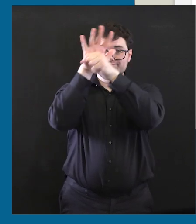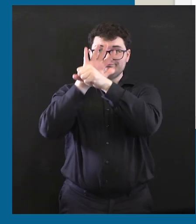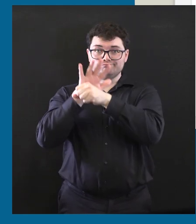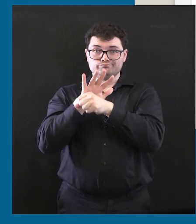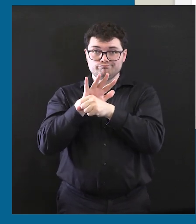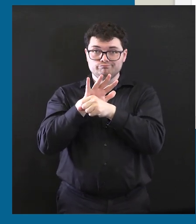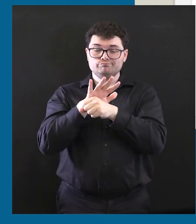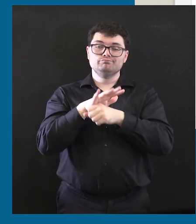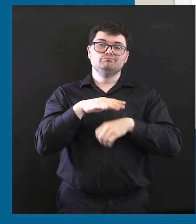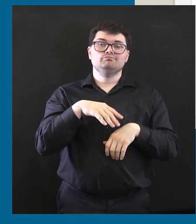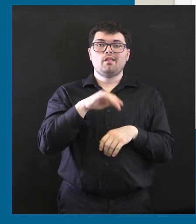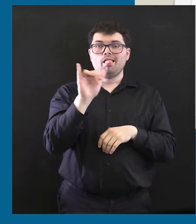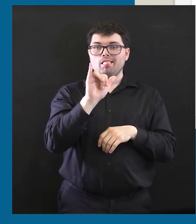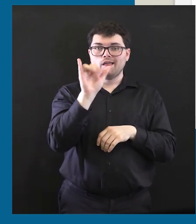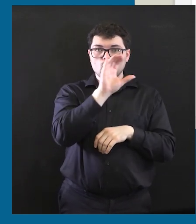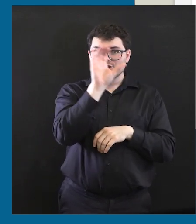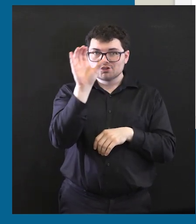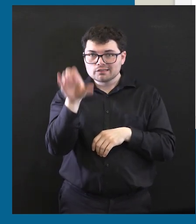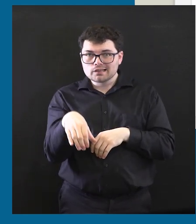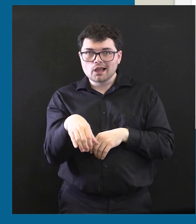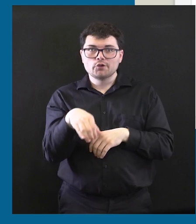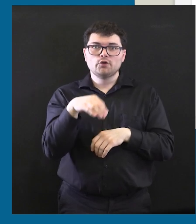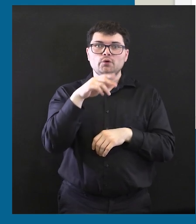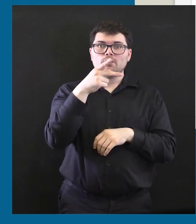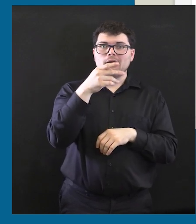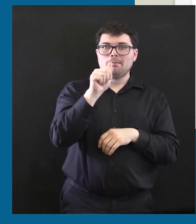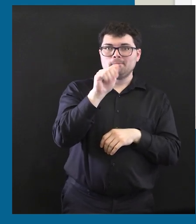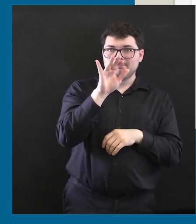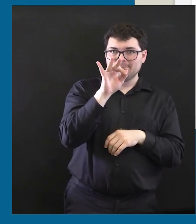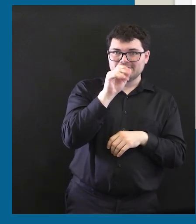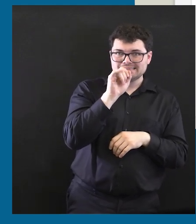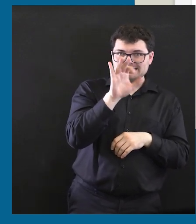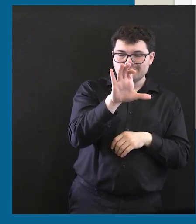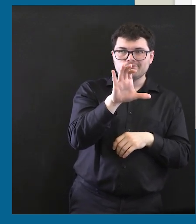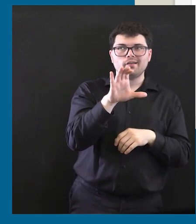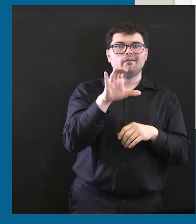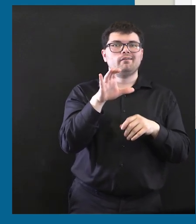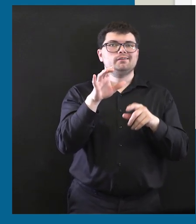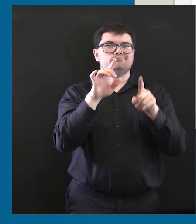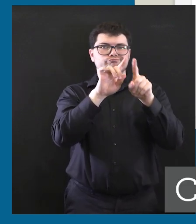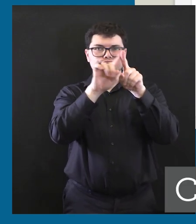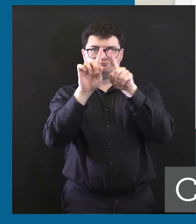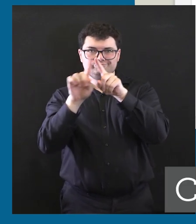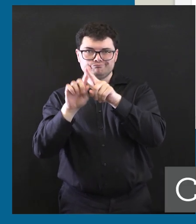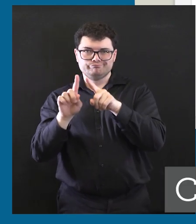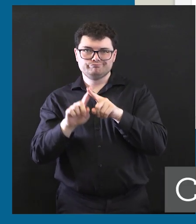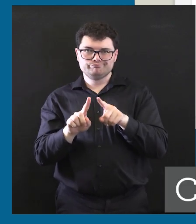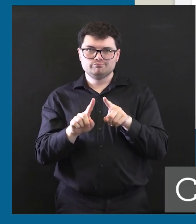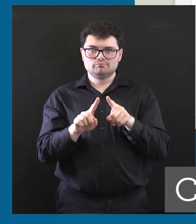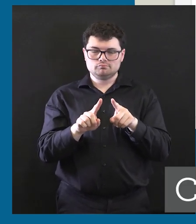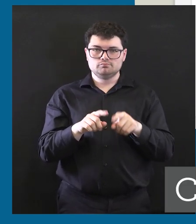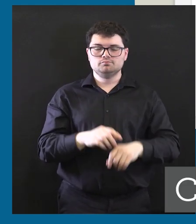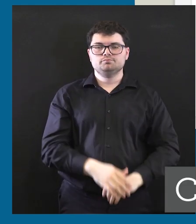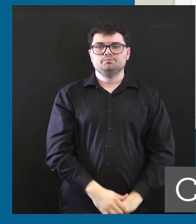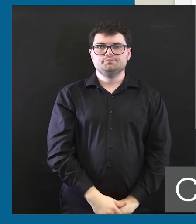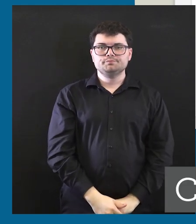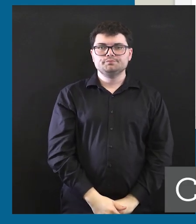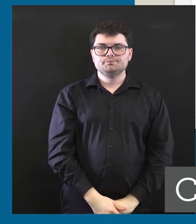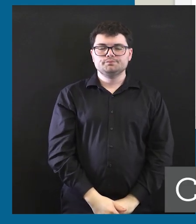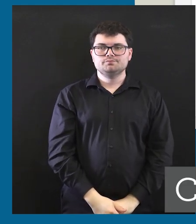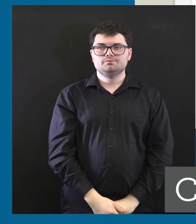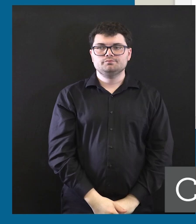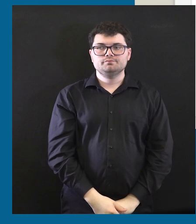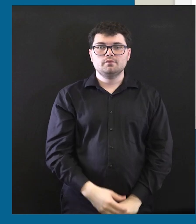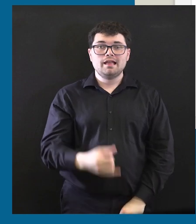Put in the time in your area. You need to designate if it's a Central Time Zone or an Eastern